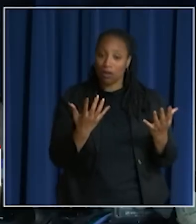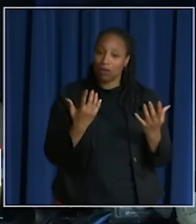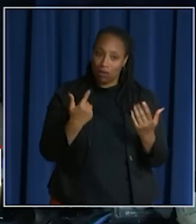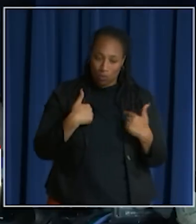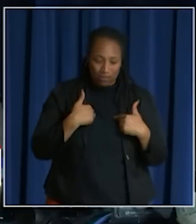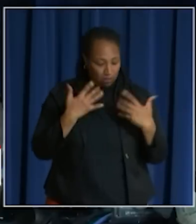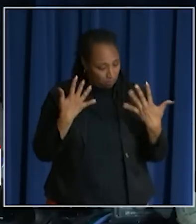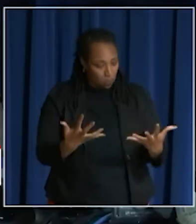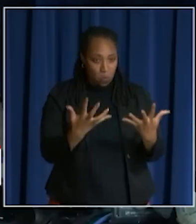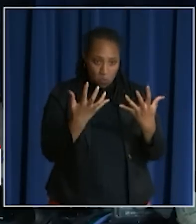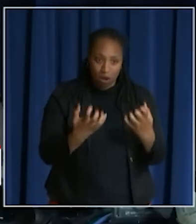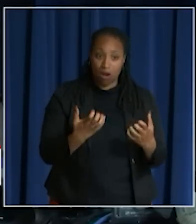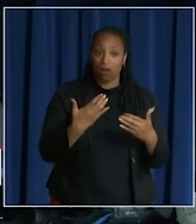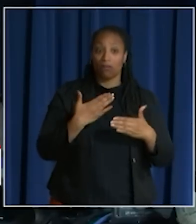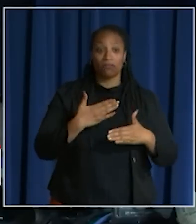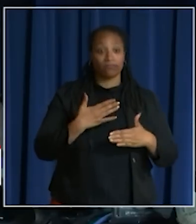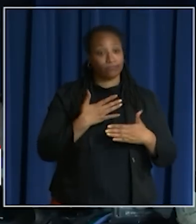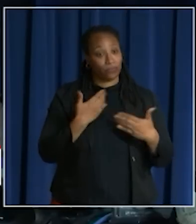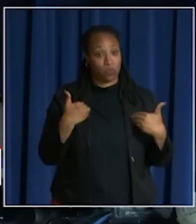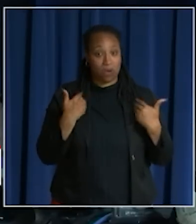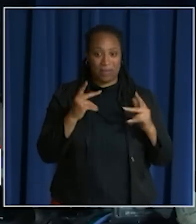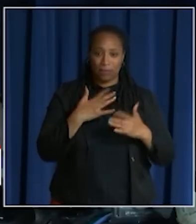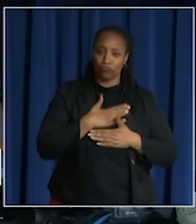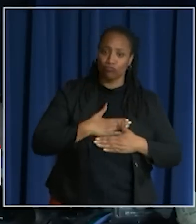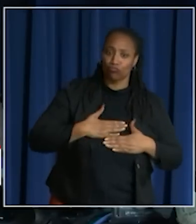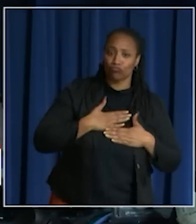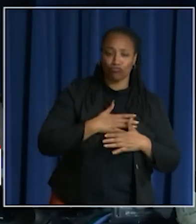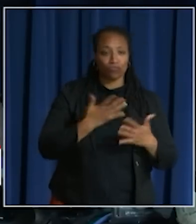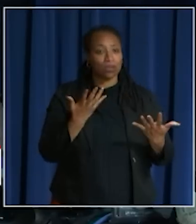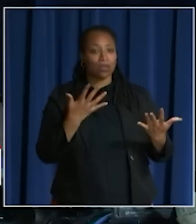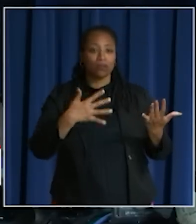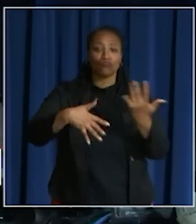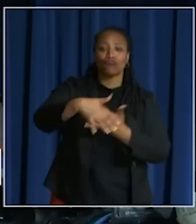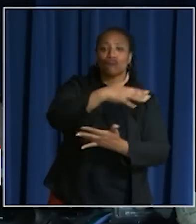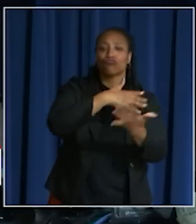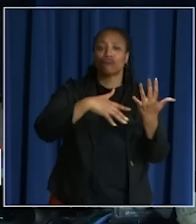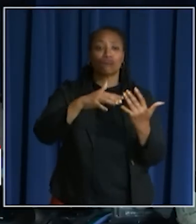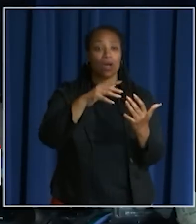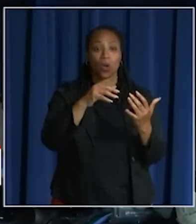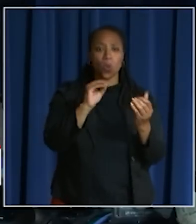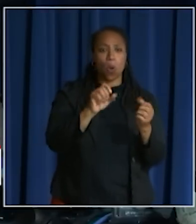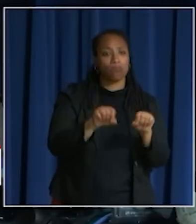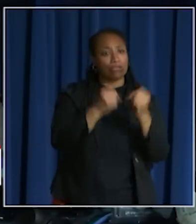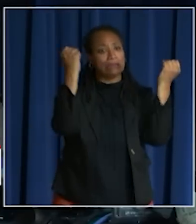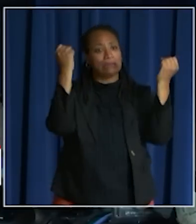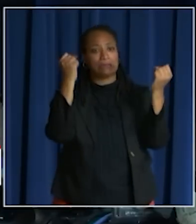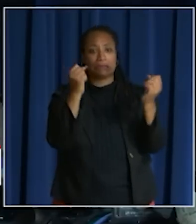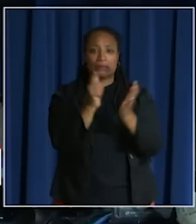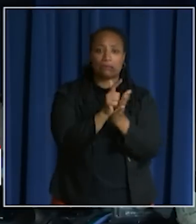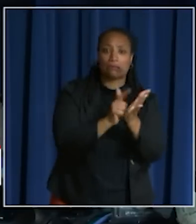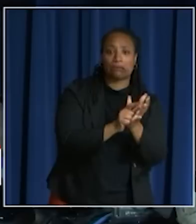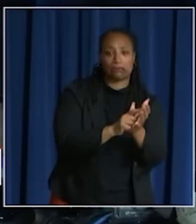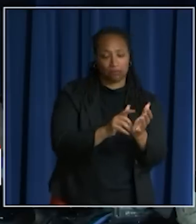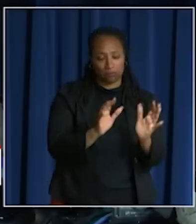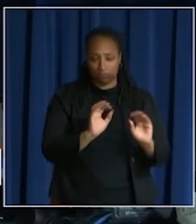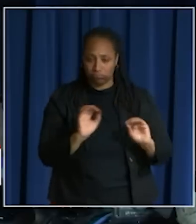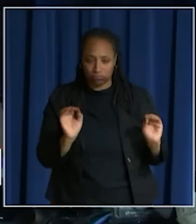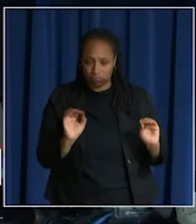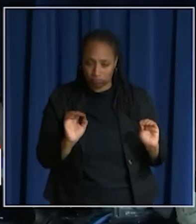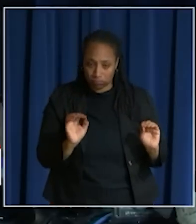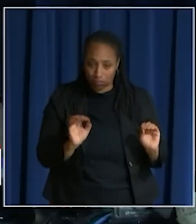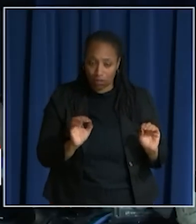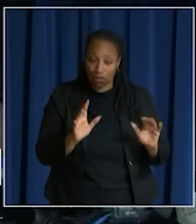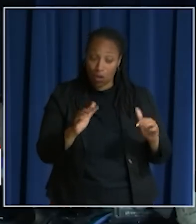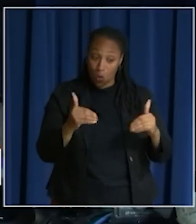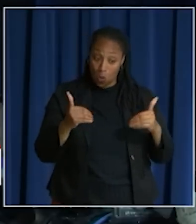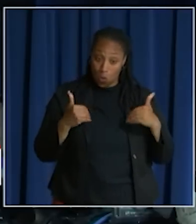criminal activity that we've seen in the past. The juvenile curfew zone that was enacted, we've seen a decrease in our juvenile participation in